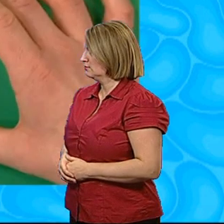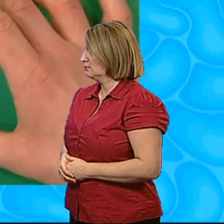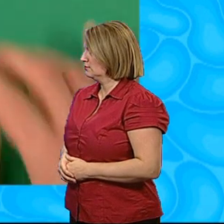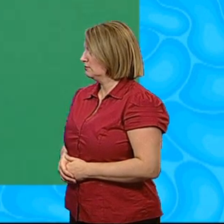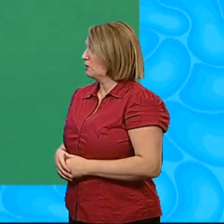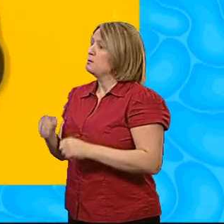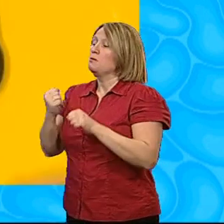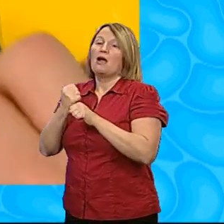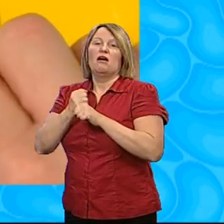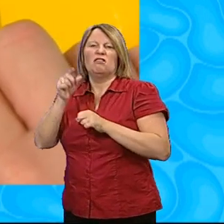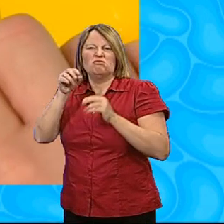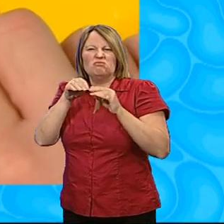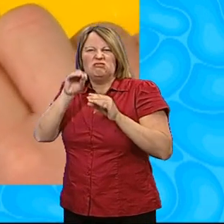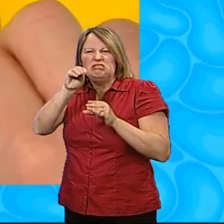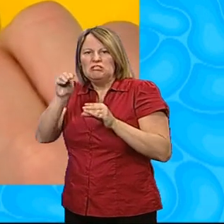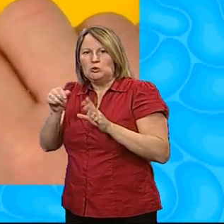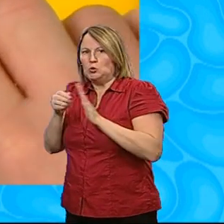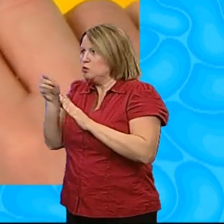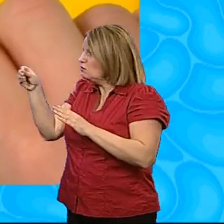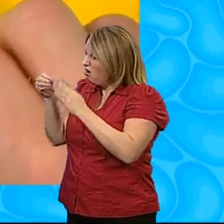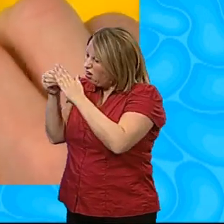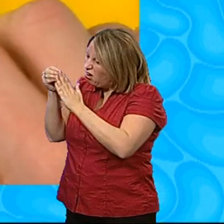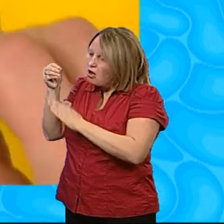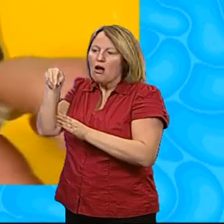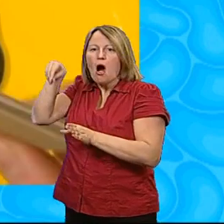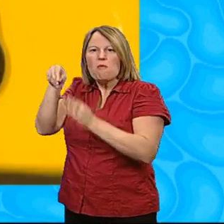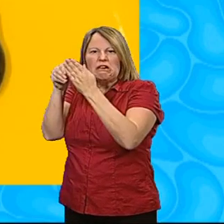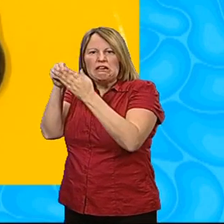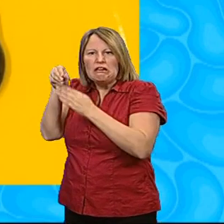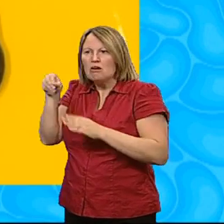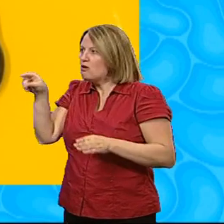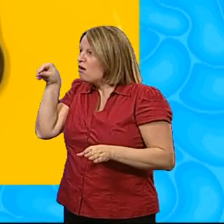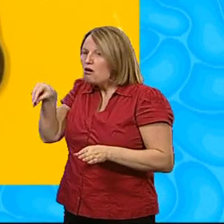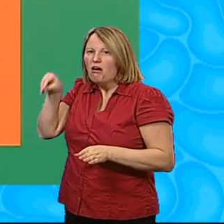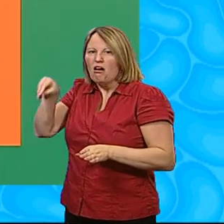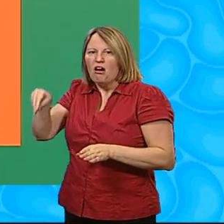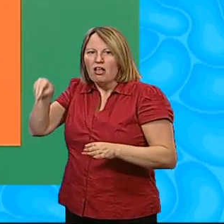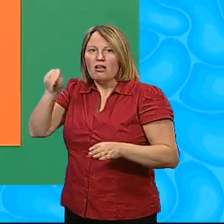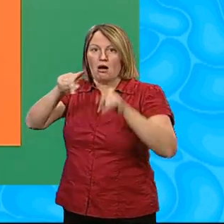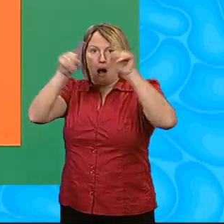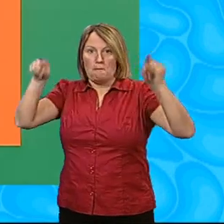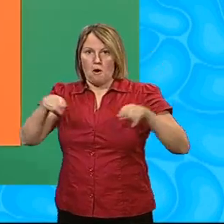To make your tropical picture, start by dipping the long edge of a piece of cardboard into some black paint.